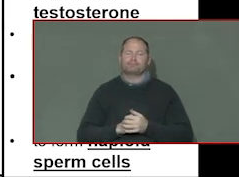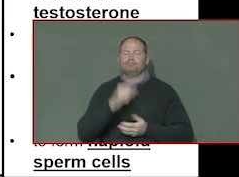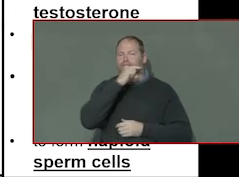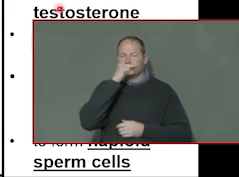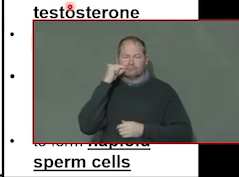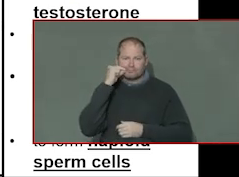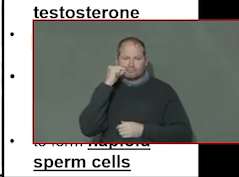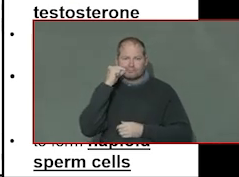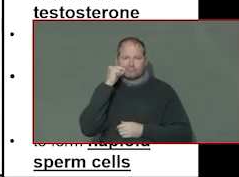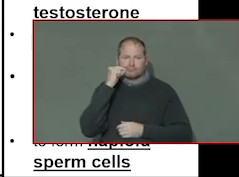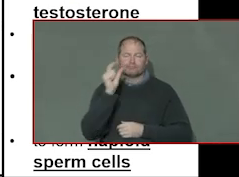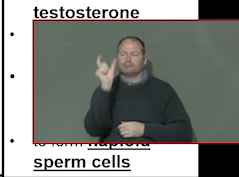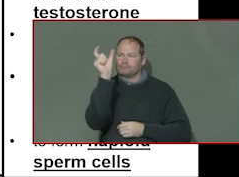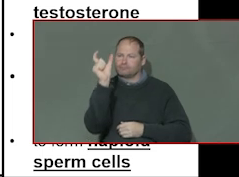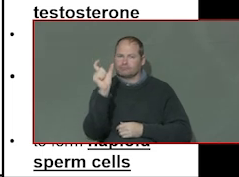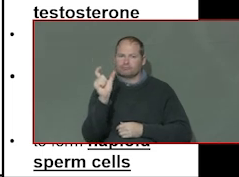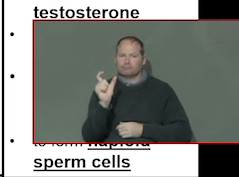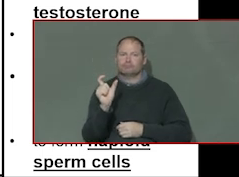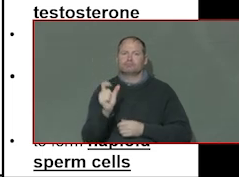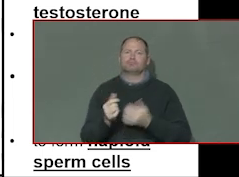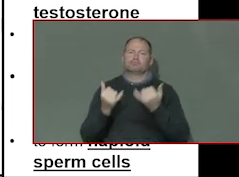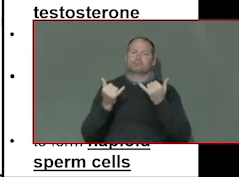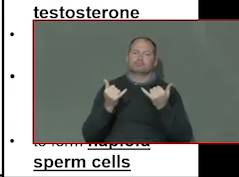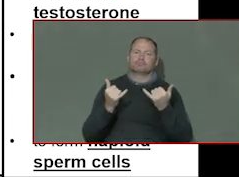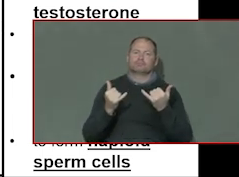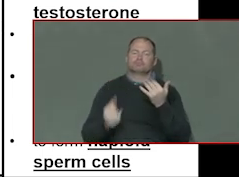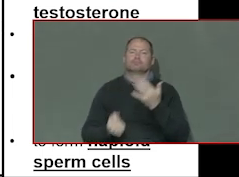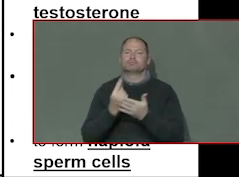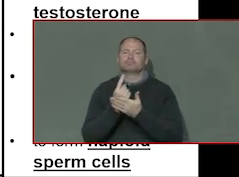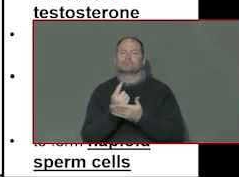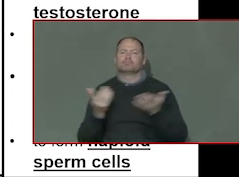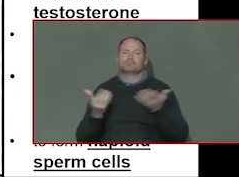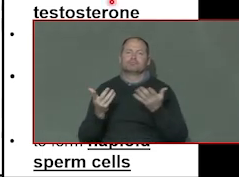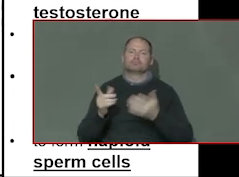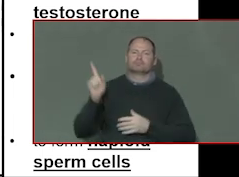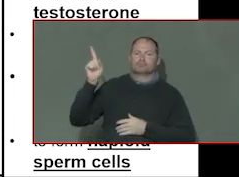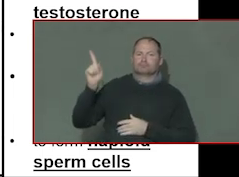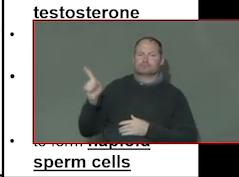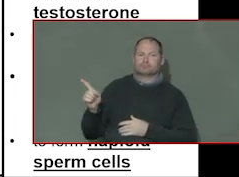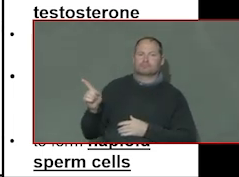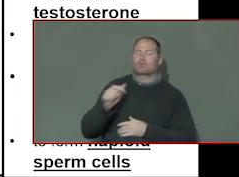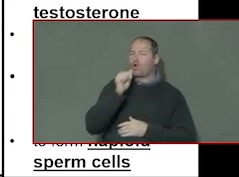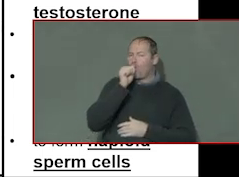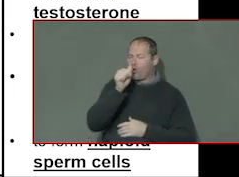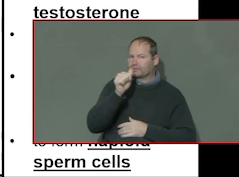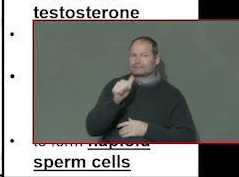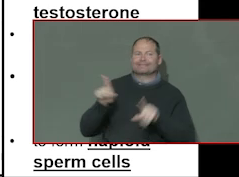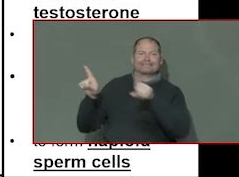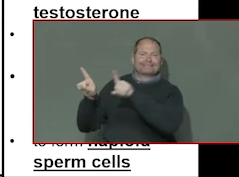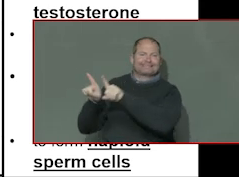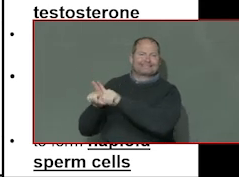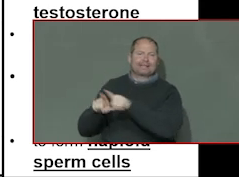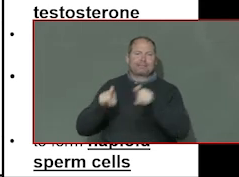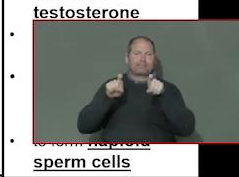your exam guideline. Spermatogenesis takes place under influence of testosterone, inner seminiferous tubules